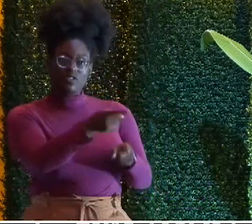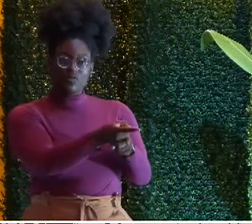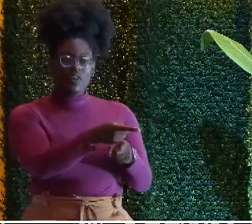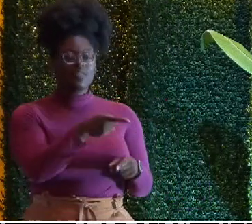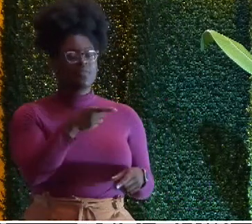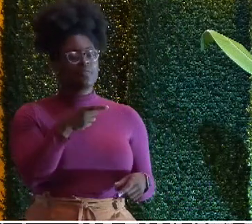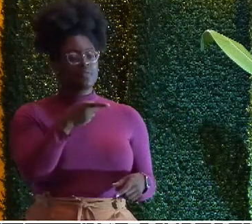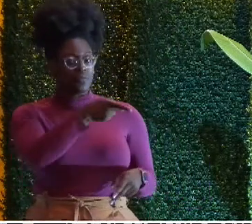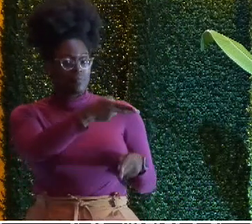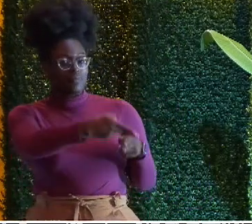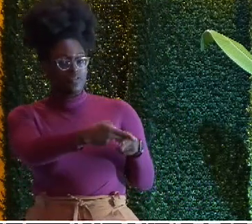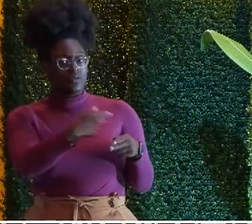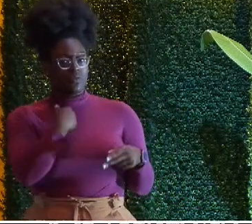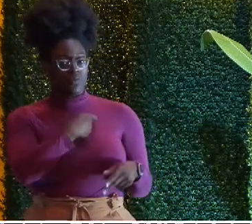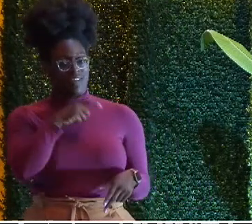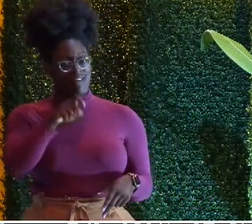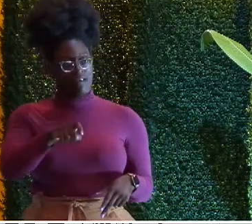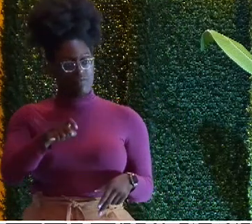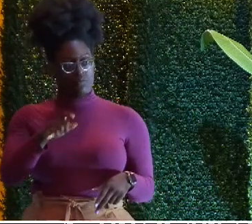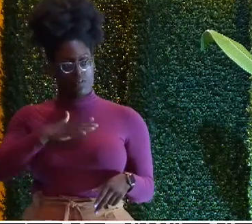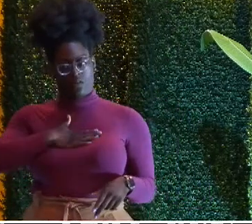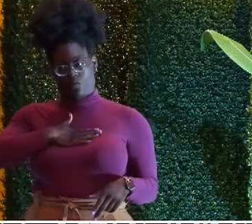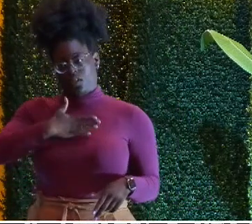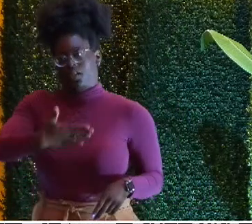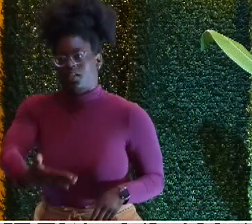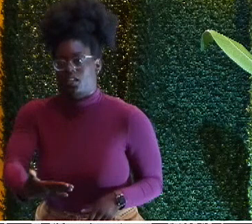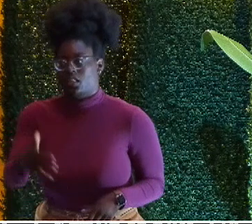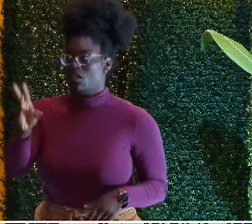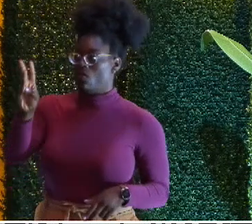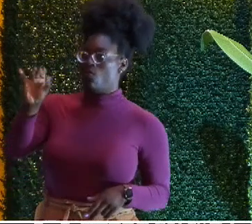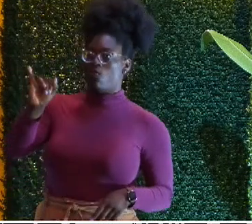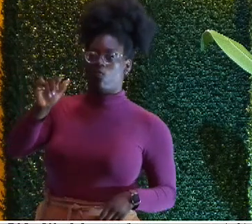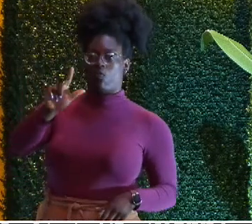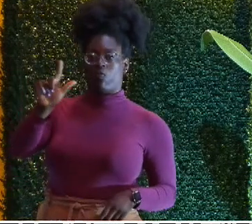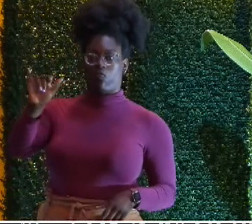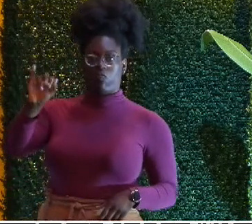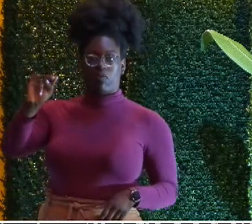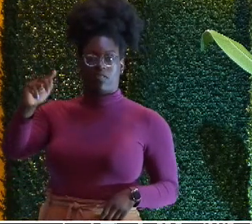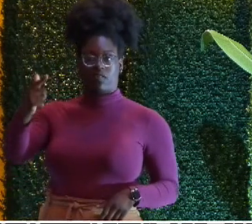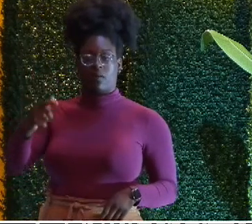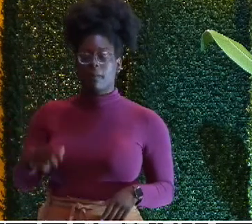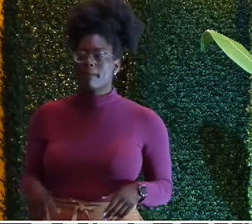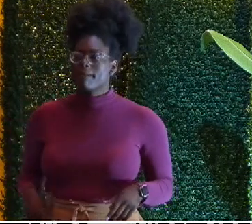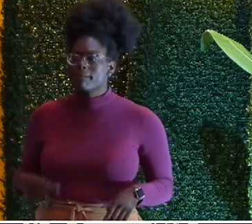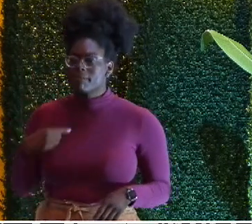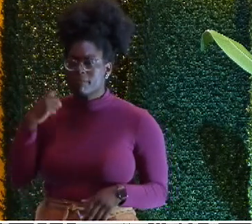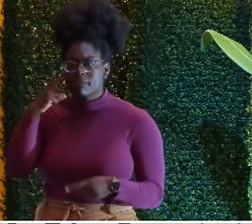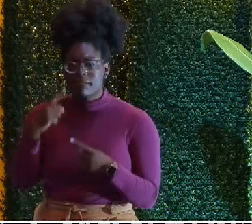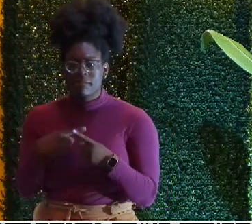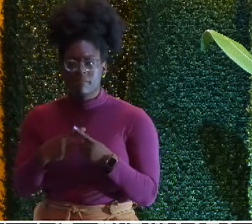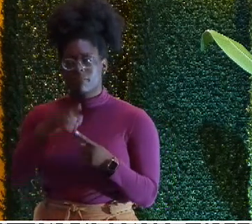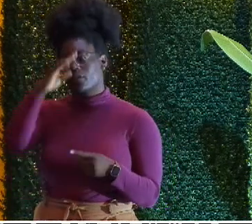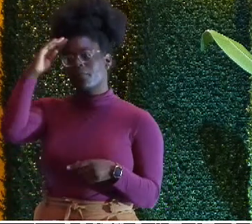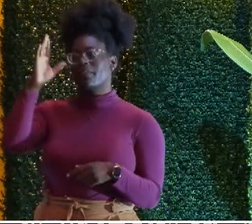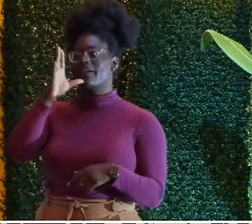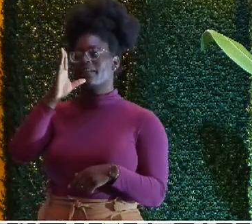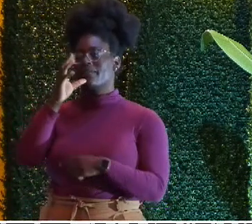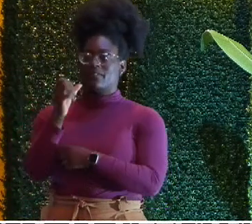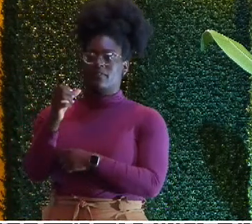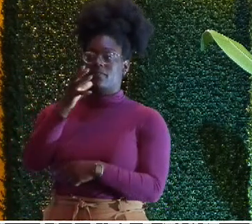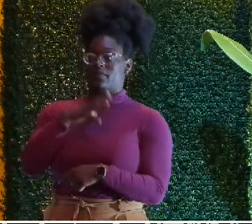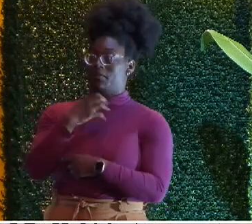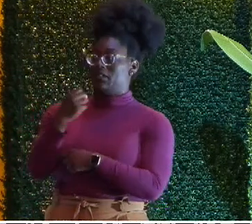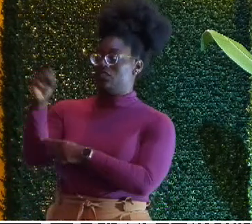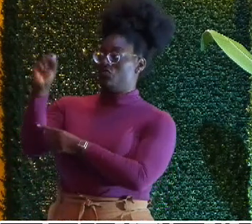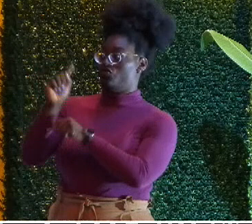too. And, you know, I think about, you know, part of the Black feminist tradition is, right, as we learn from those before us. So I think